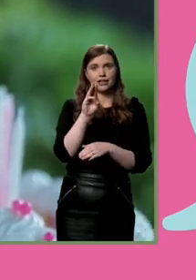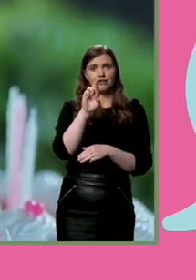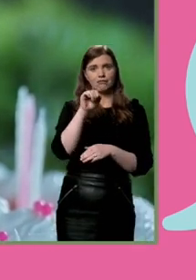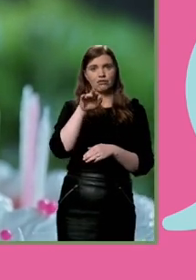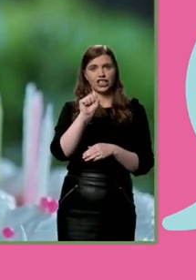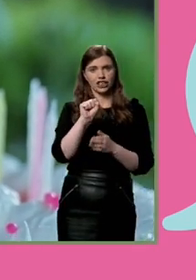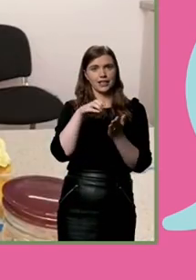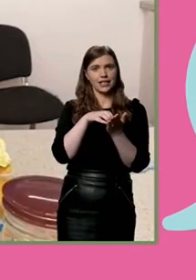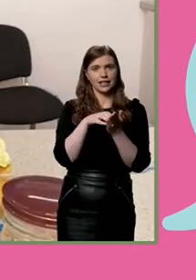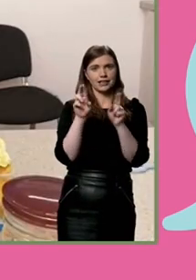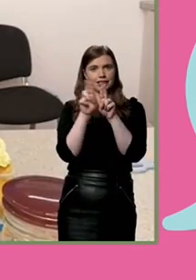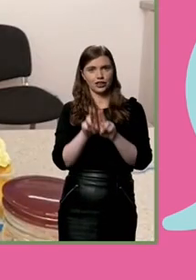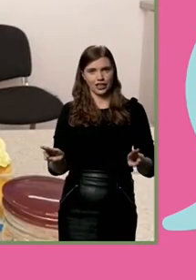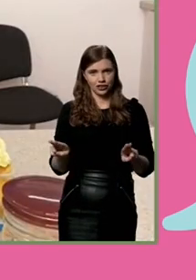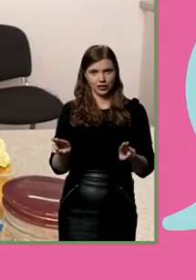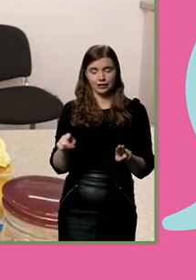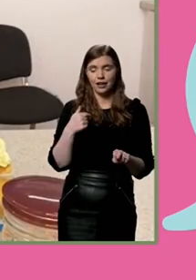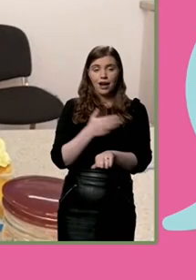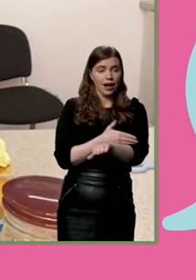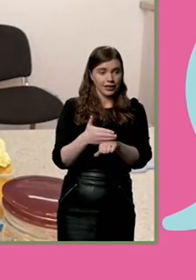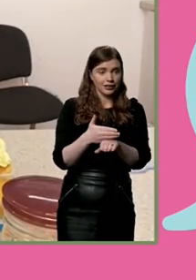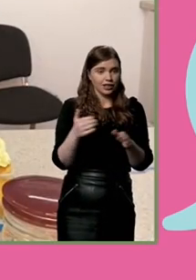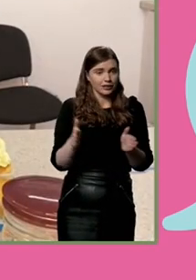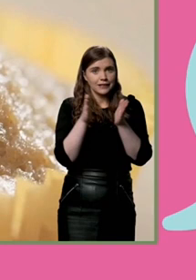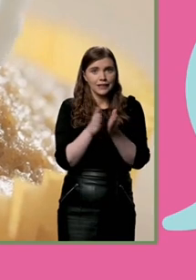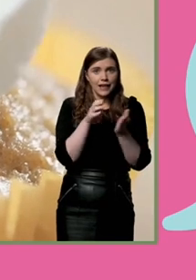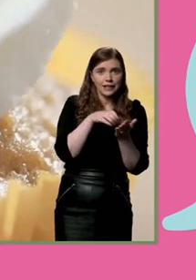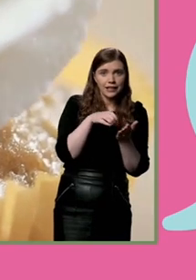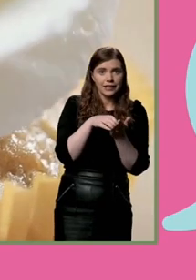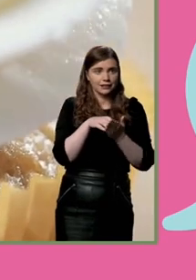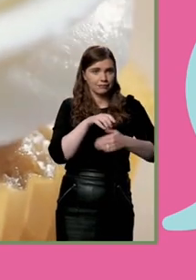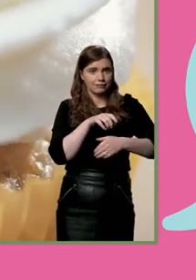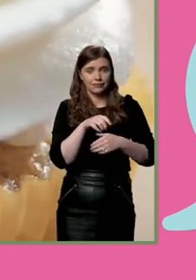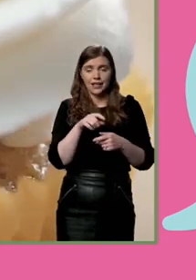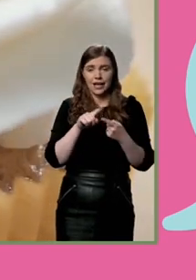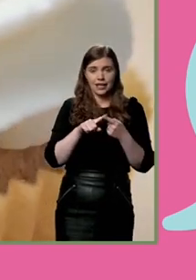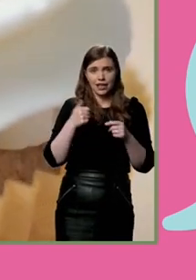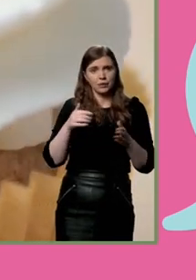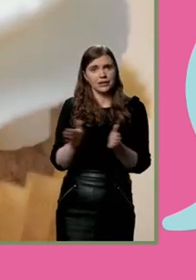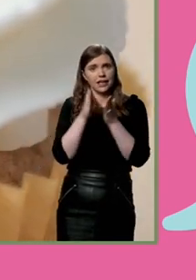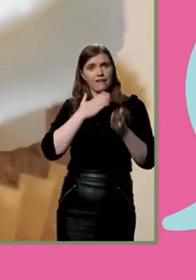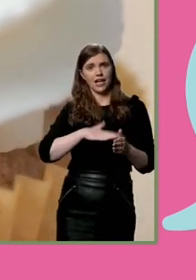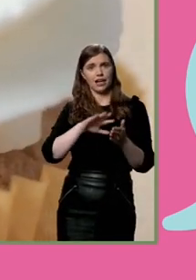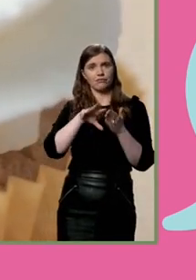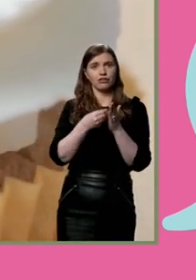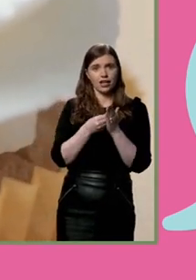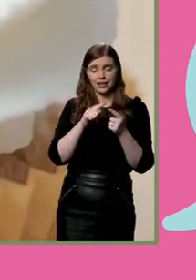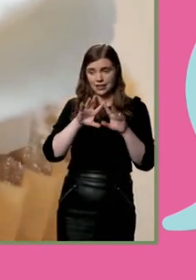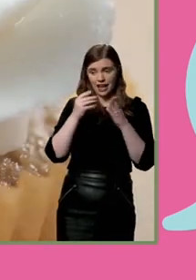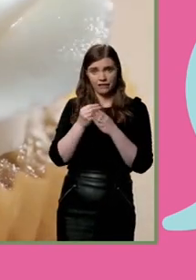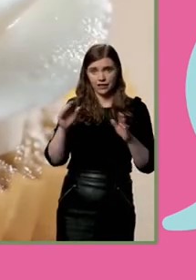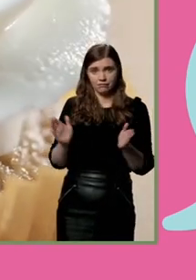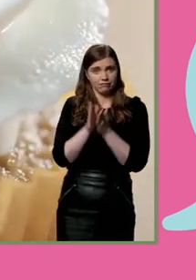Cake International. I started baking for money and I would sell everything on a fair price and everything would